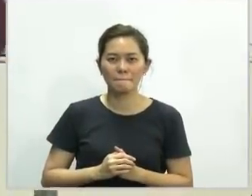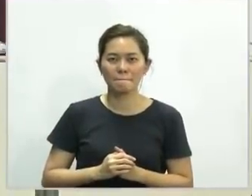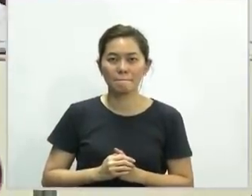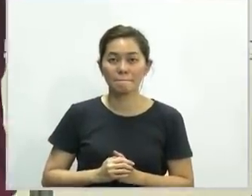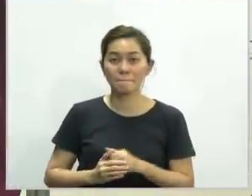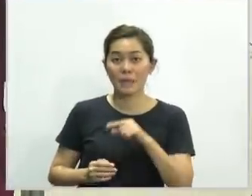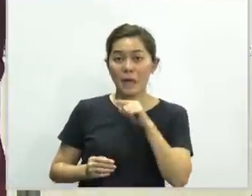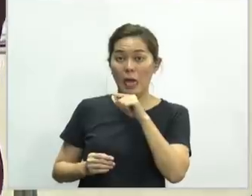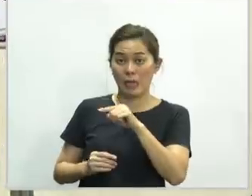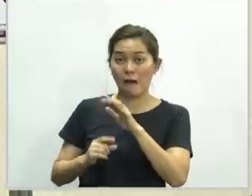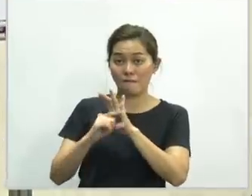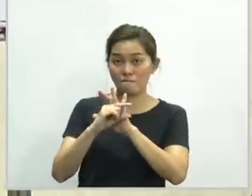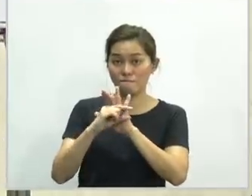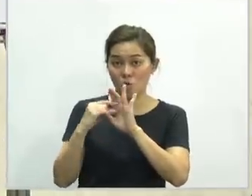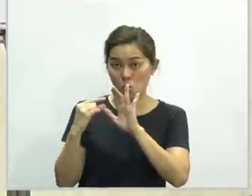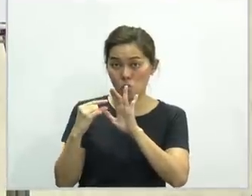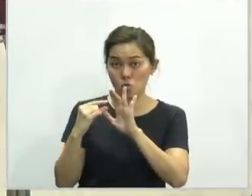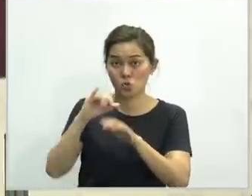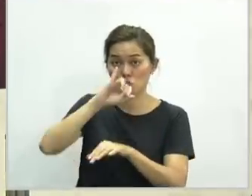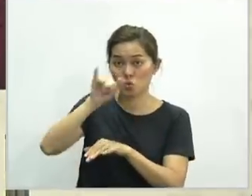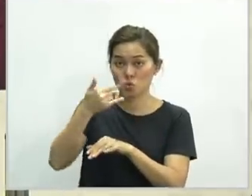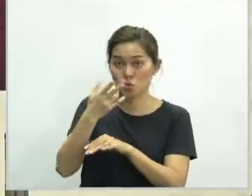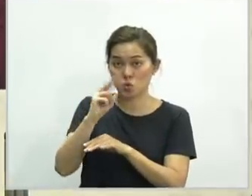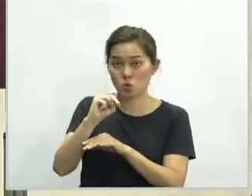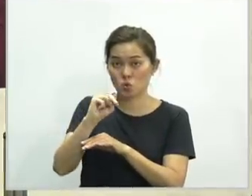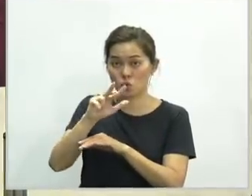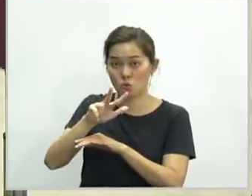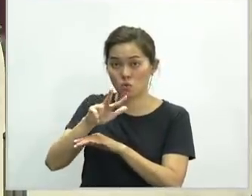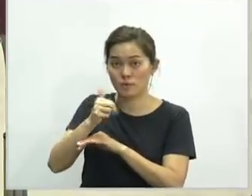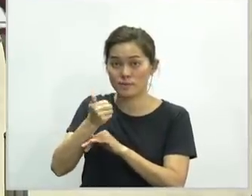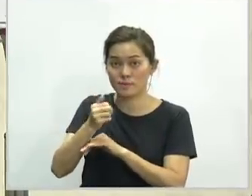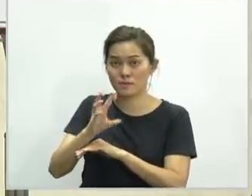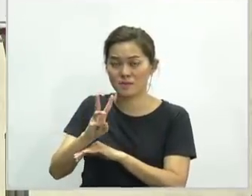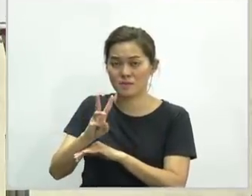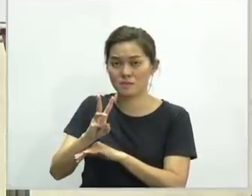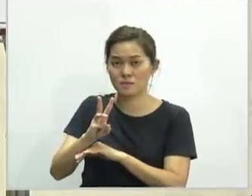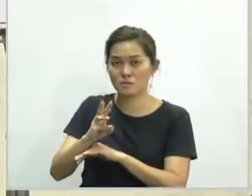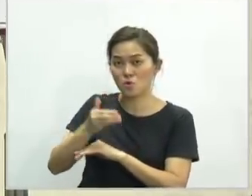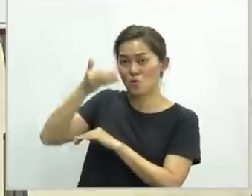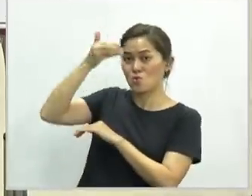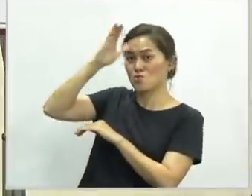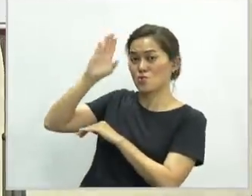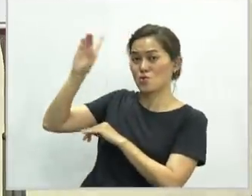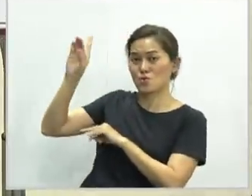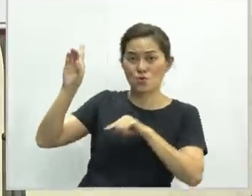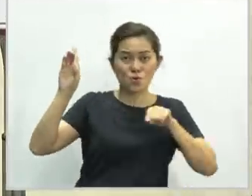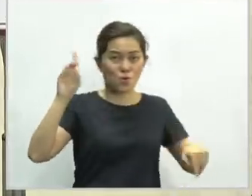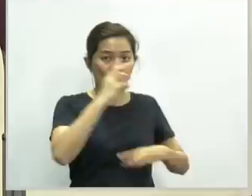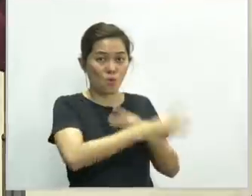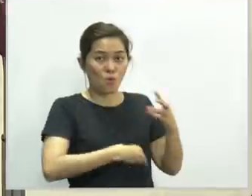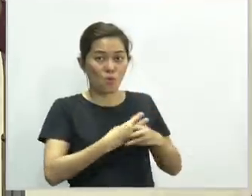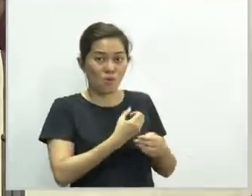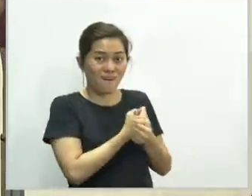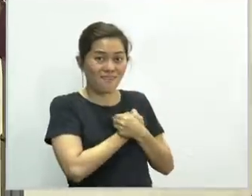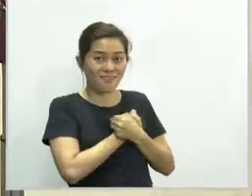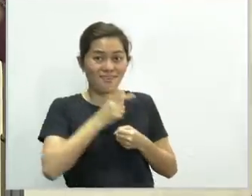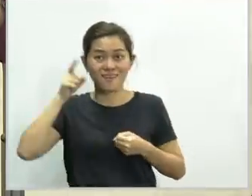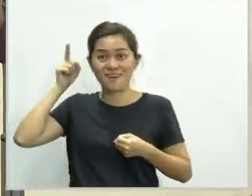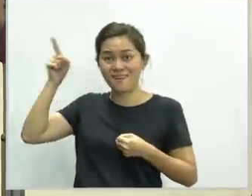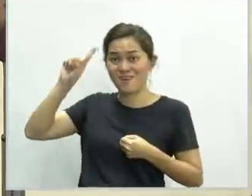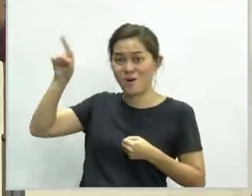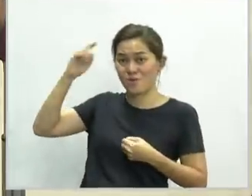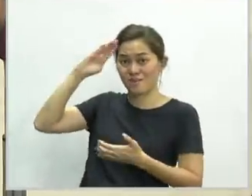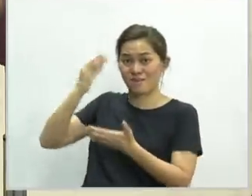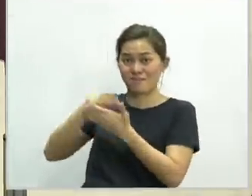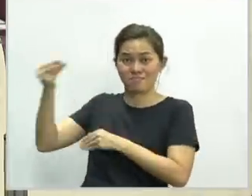That verse, John 3:16, for God so loved the world, he gave his only